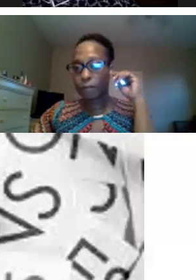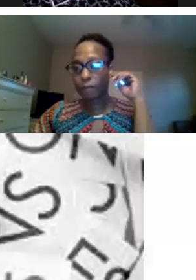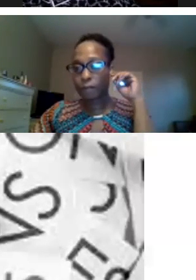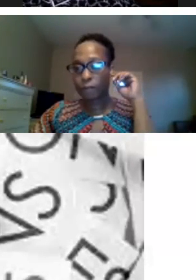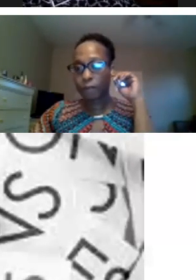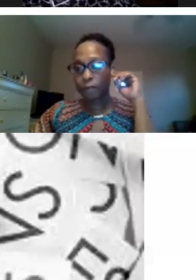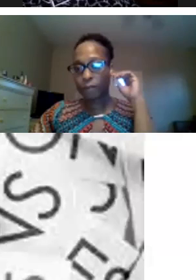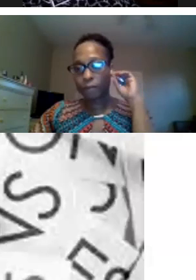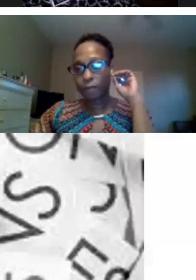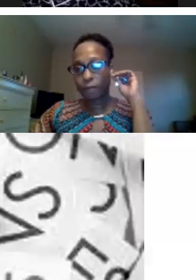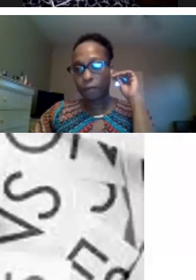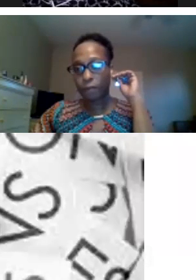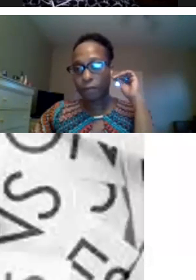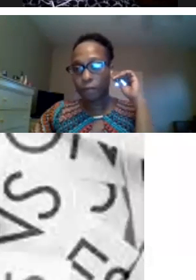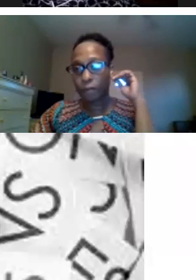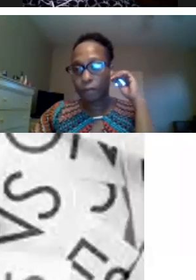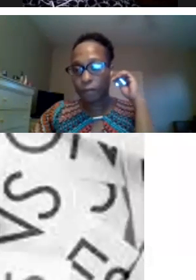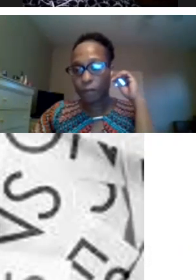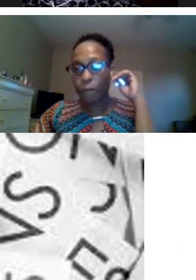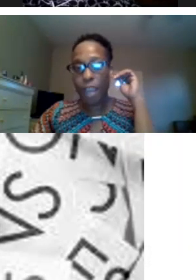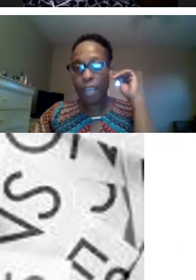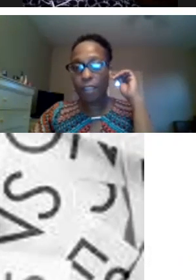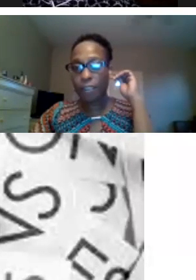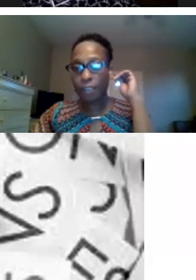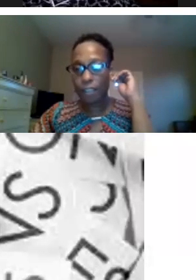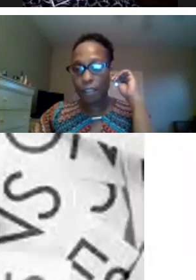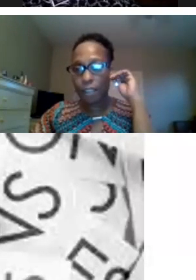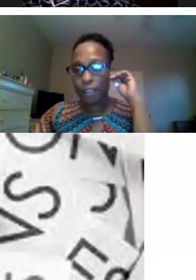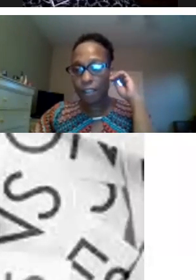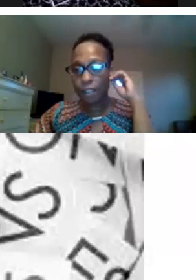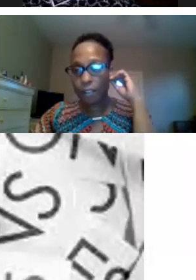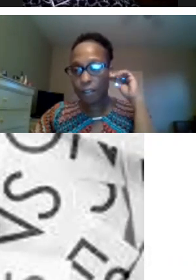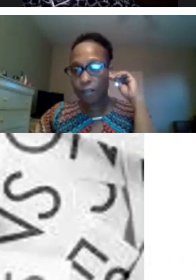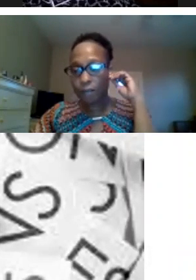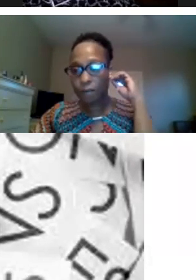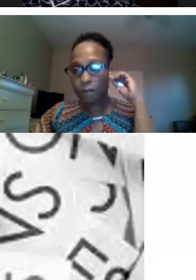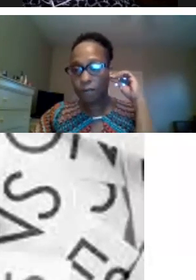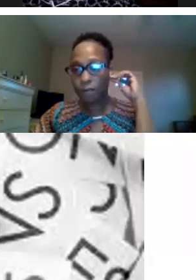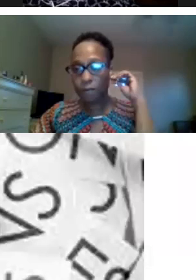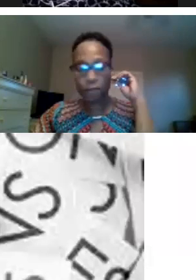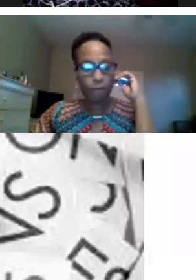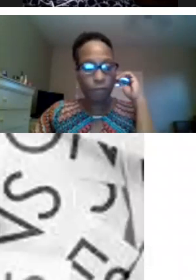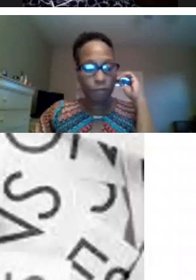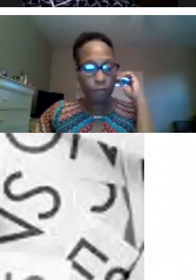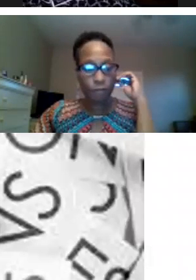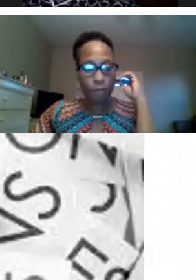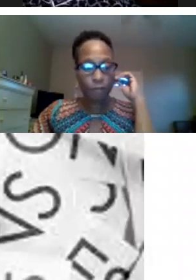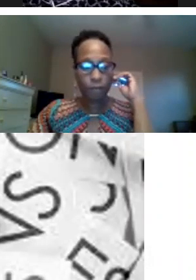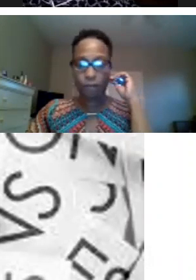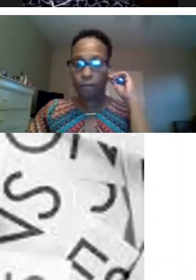is you know, could be pretty intimidating, right? Right. You know, this is Tana.